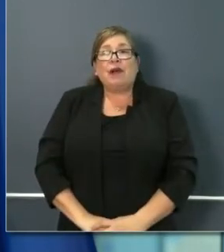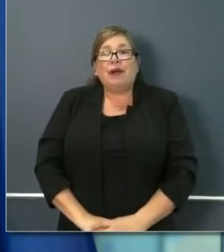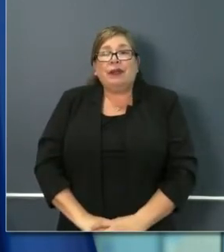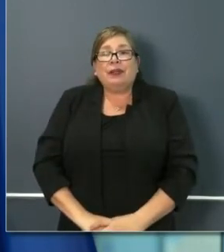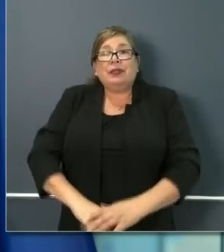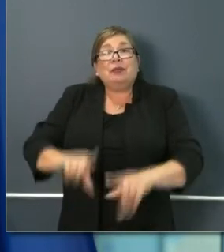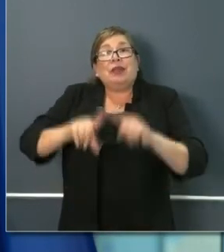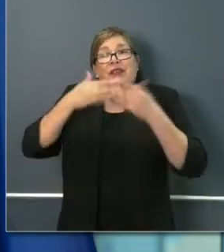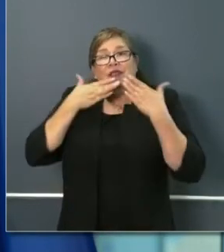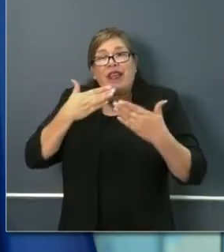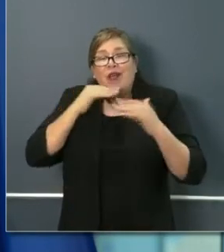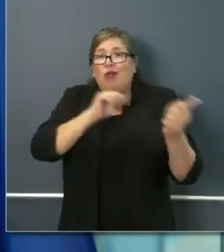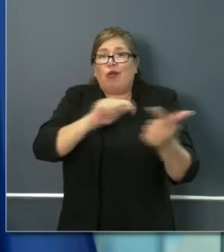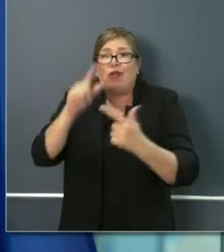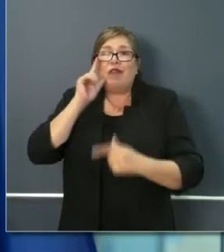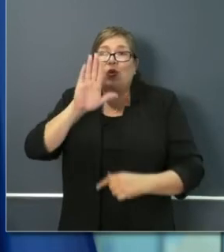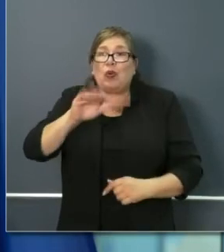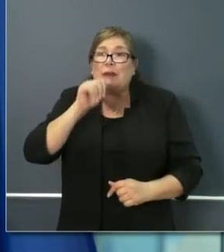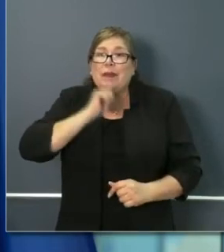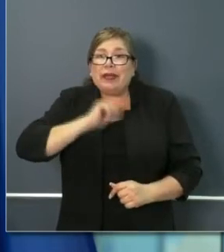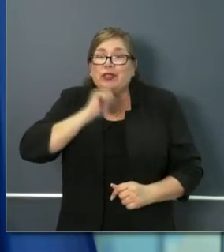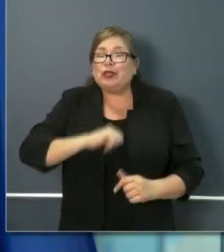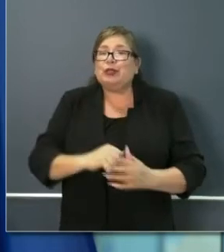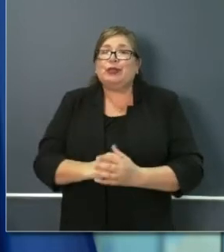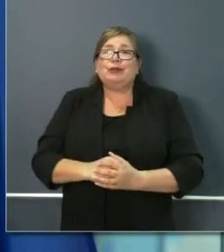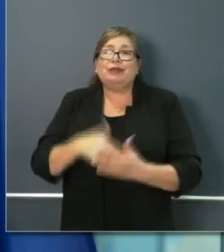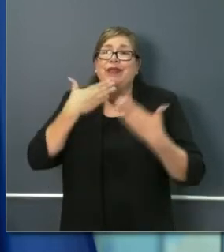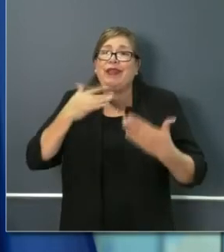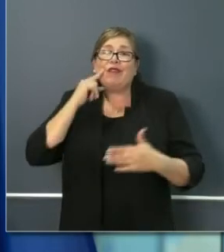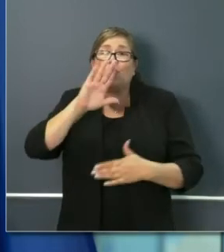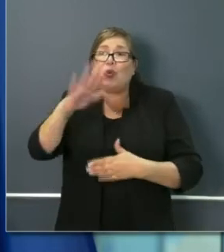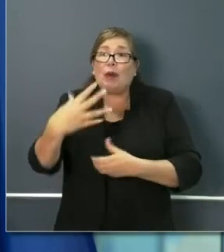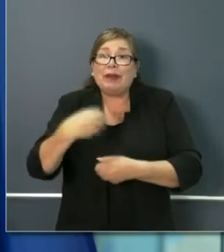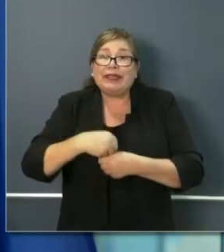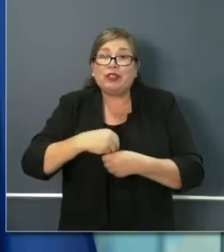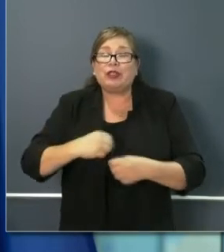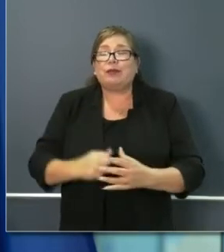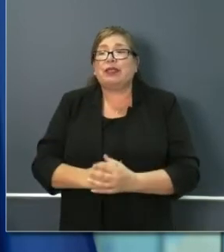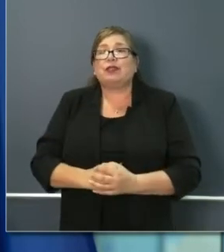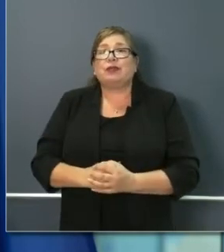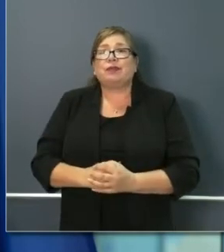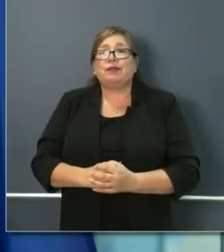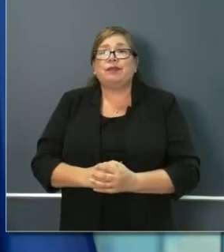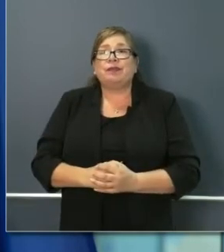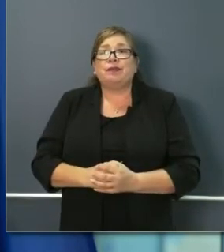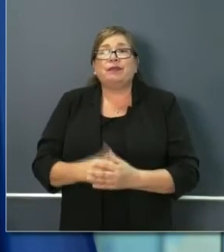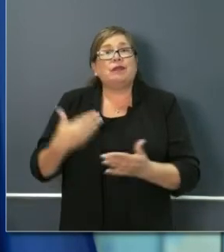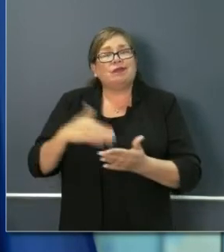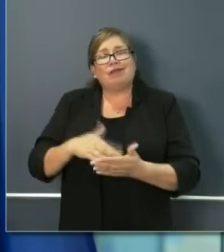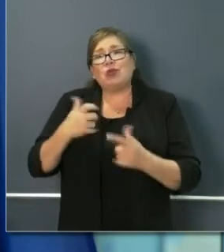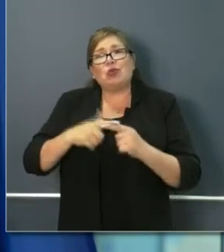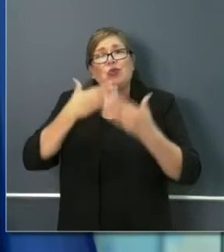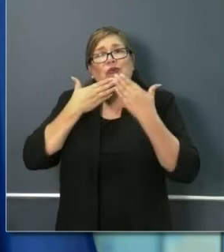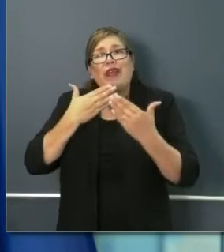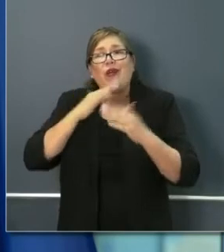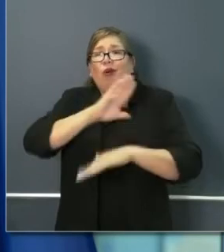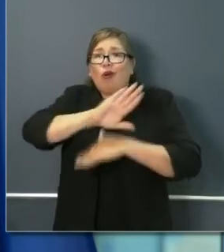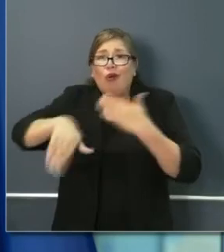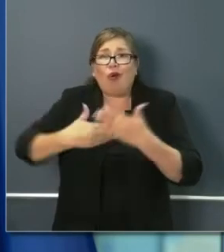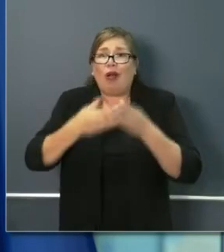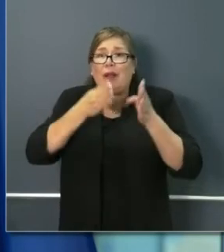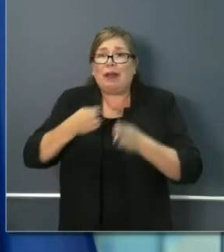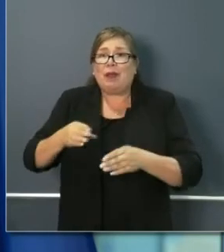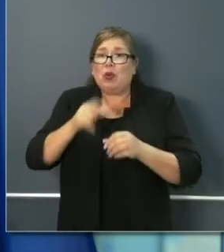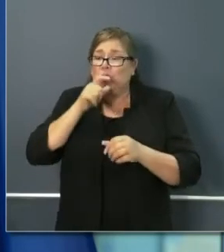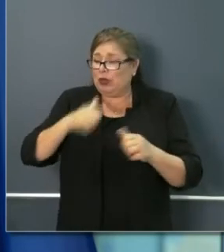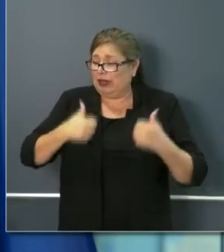their patience, their participation, and more than anything else, very briefly, let me just thank all of Californians that may be